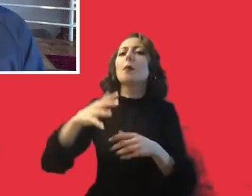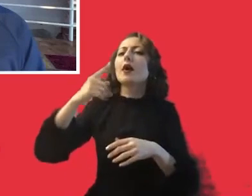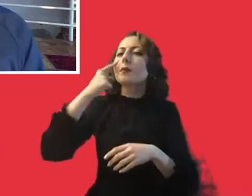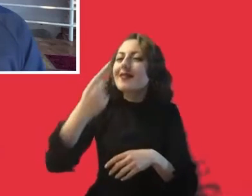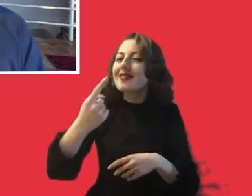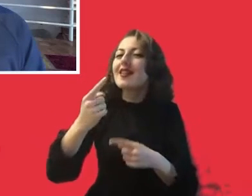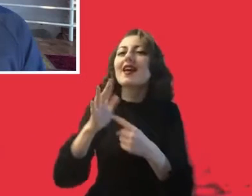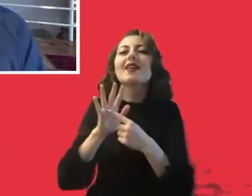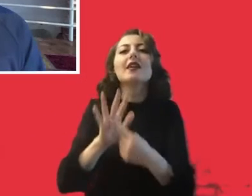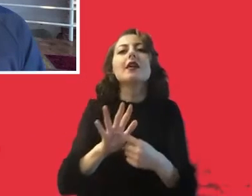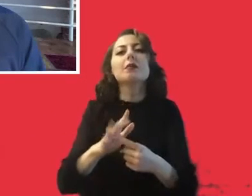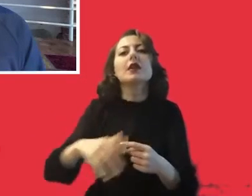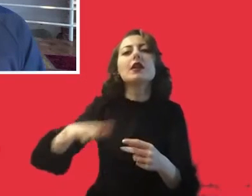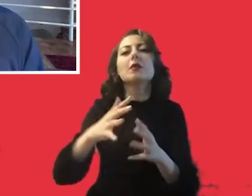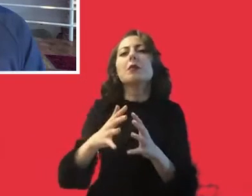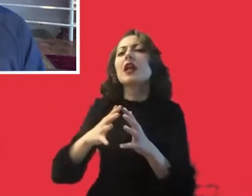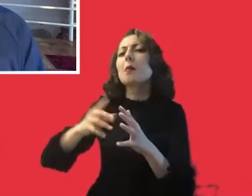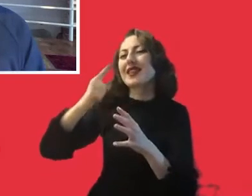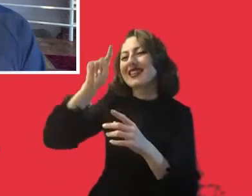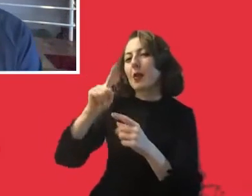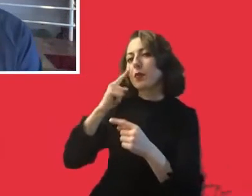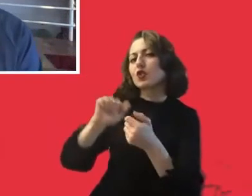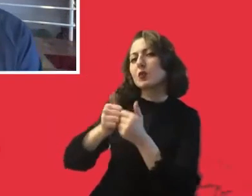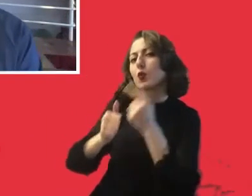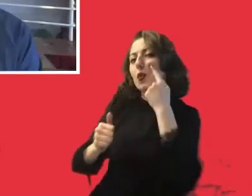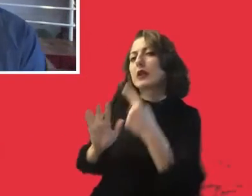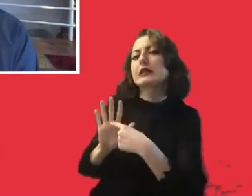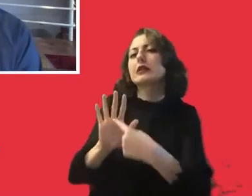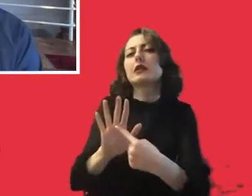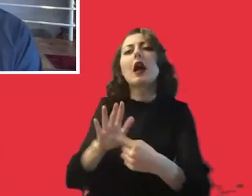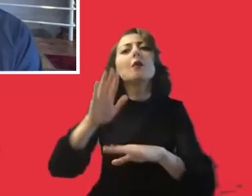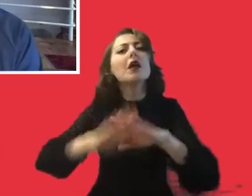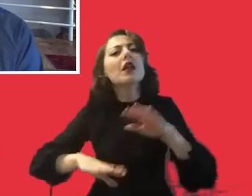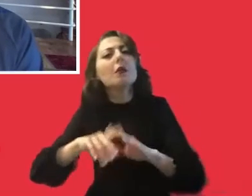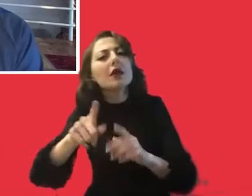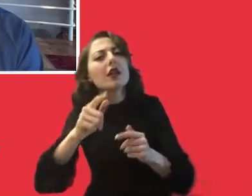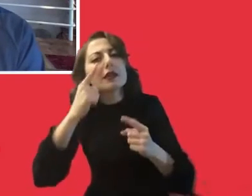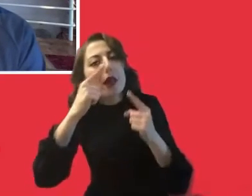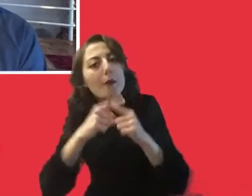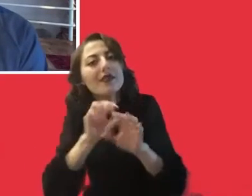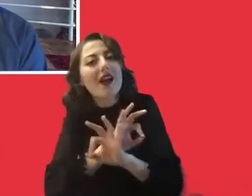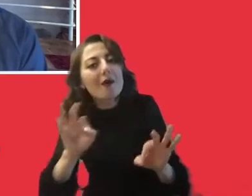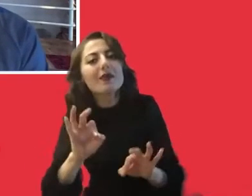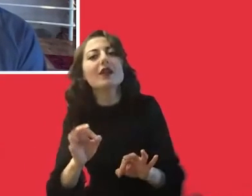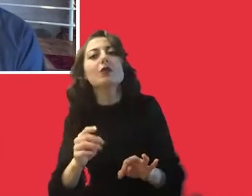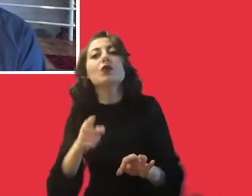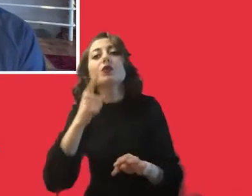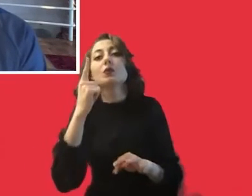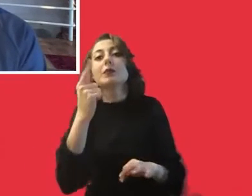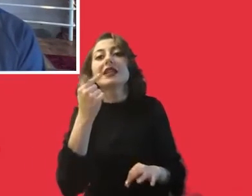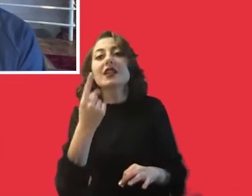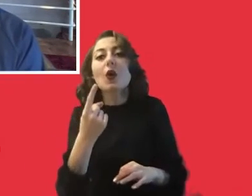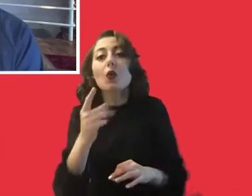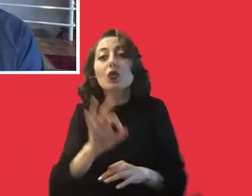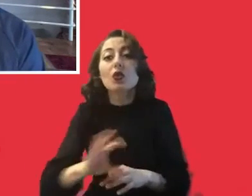have you ever looked at the videos? Have you ever looked at the definitions of